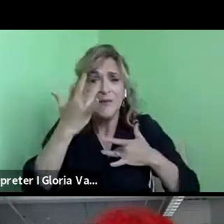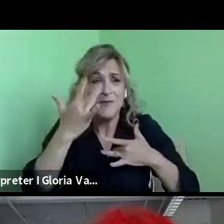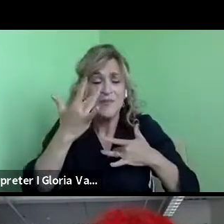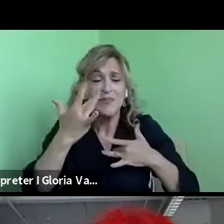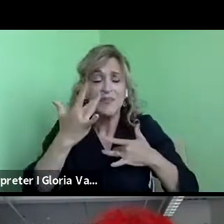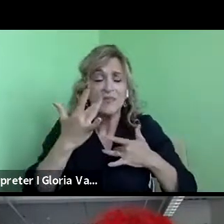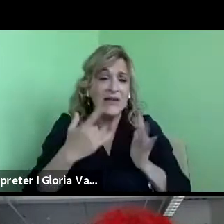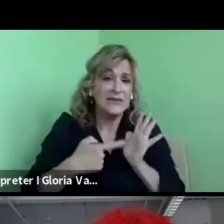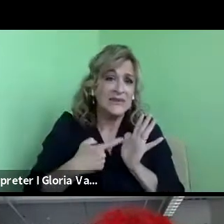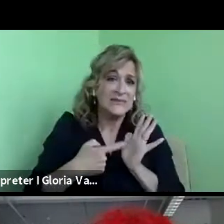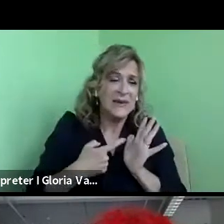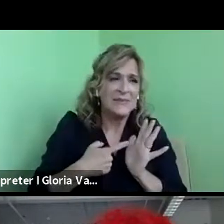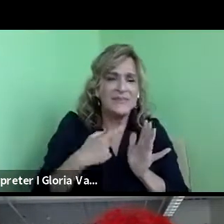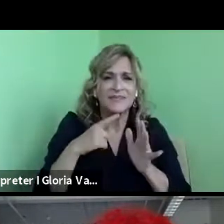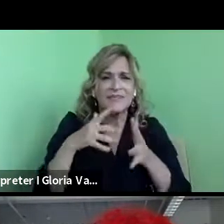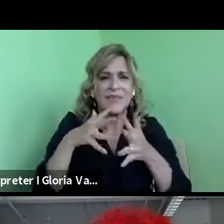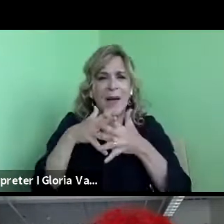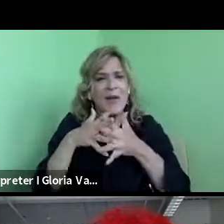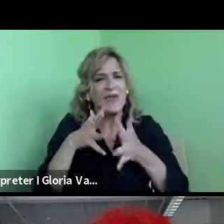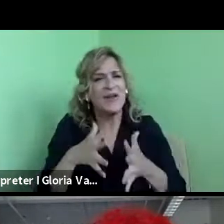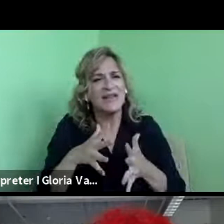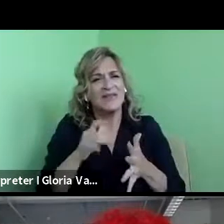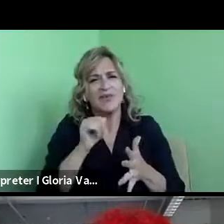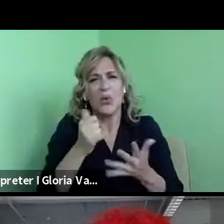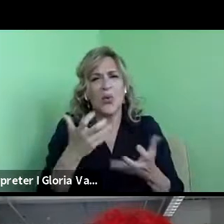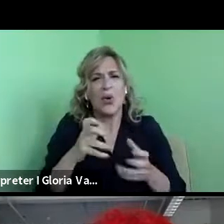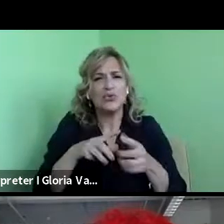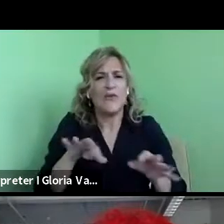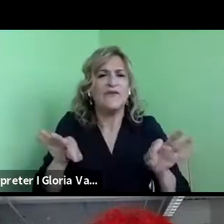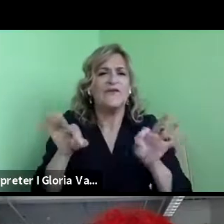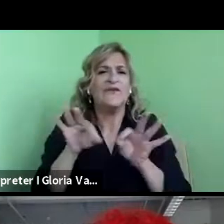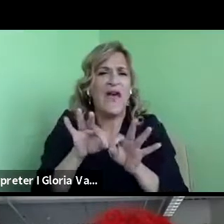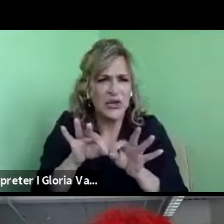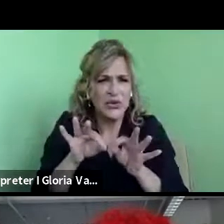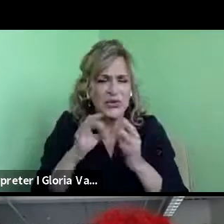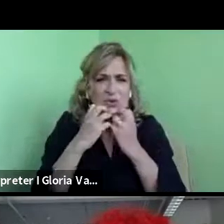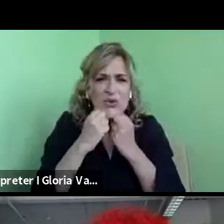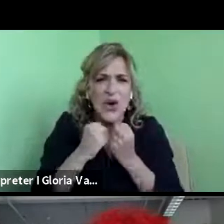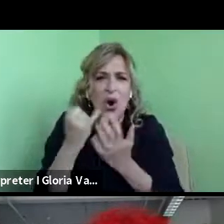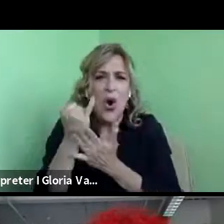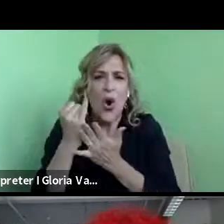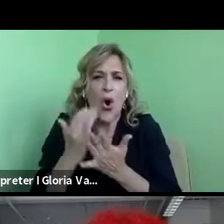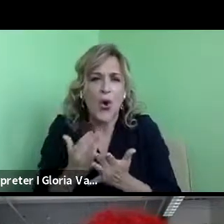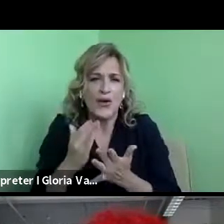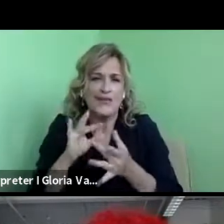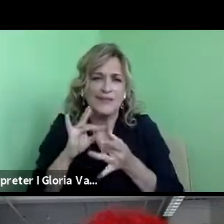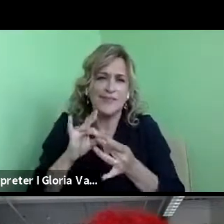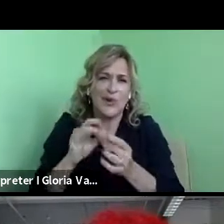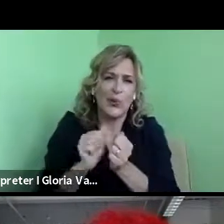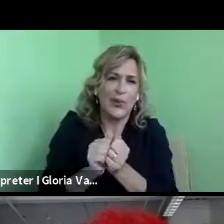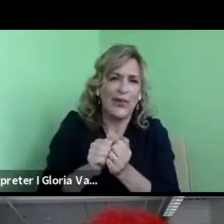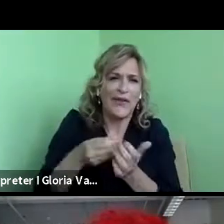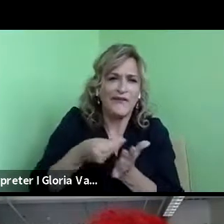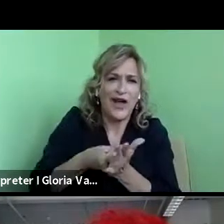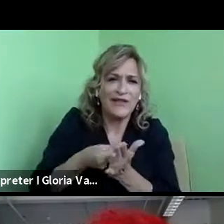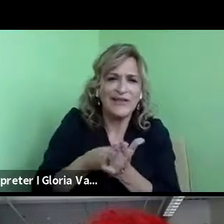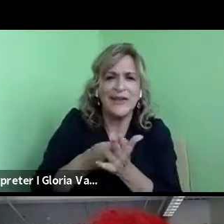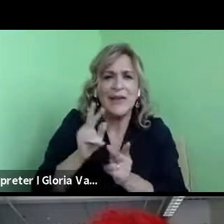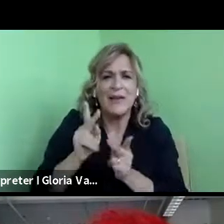sometimes they don't want to value artists with as far as funding, and some people complain about prices to